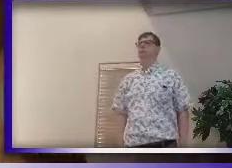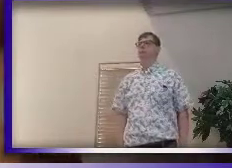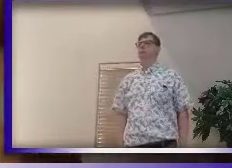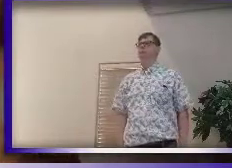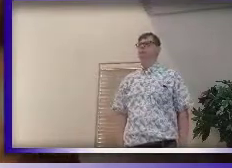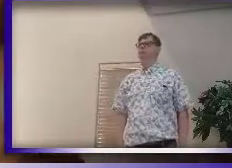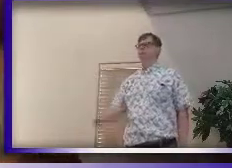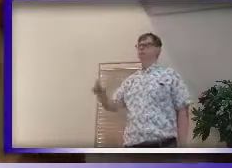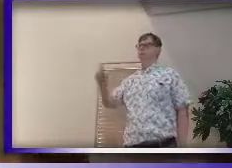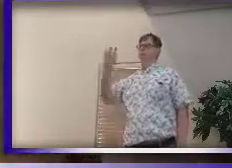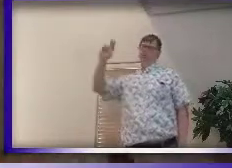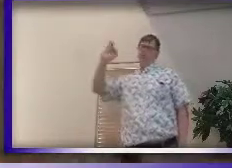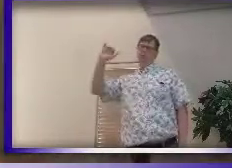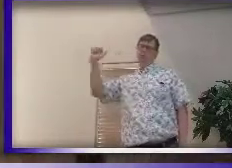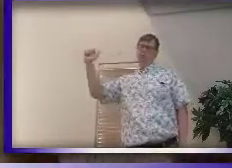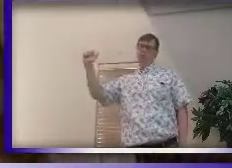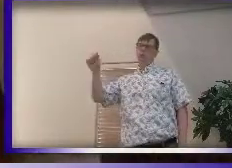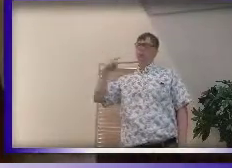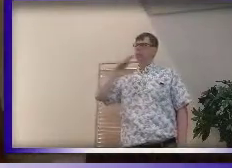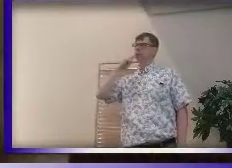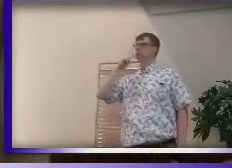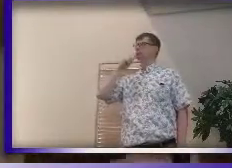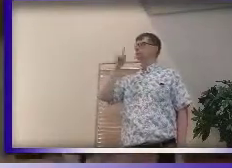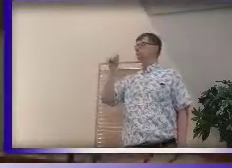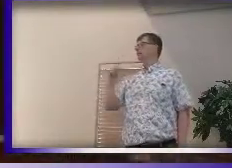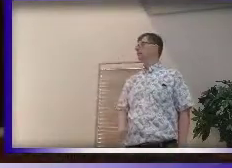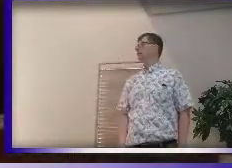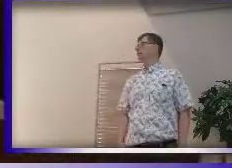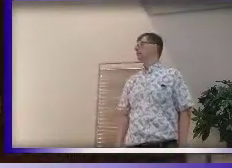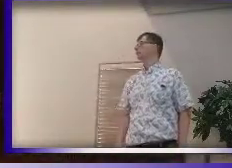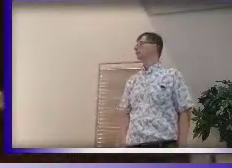Kira, President, Madam President.